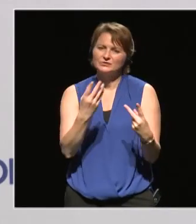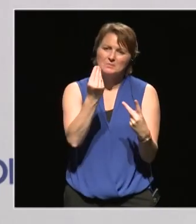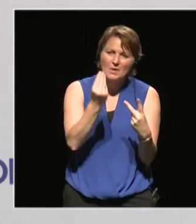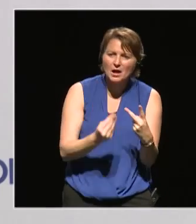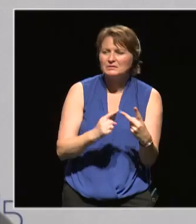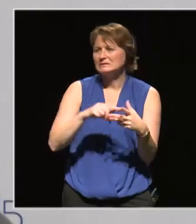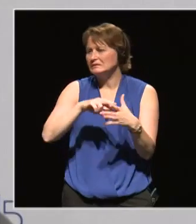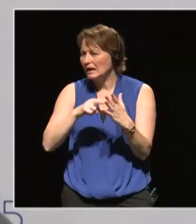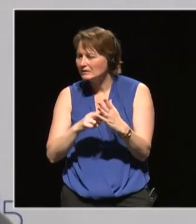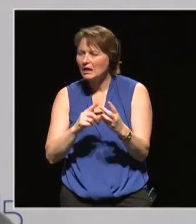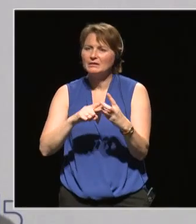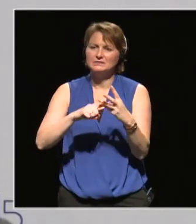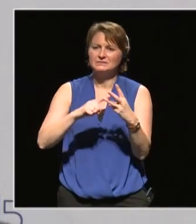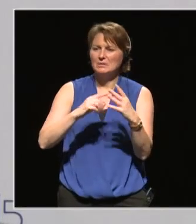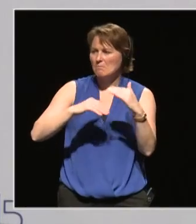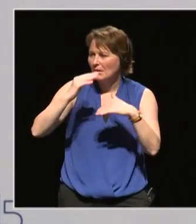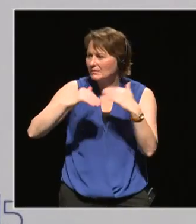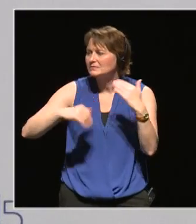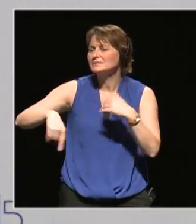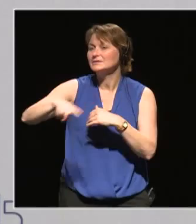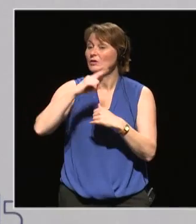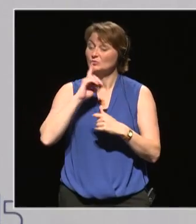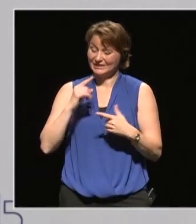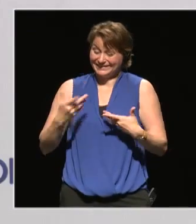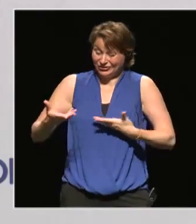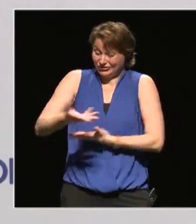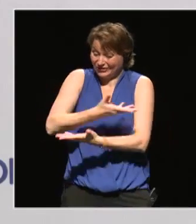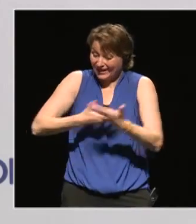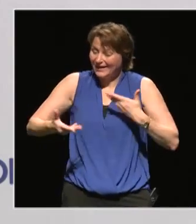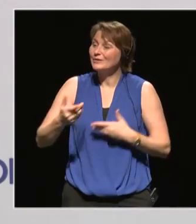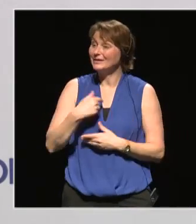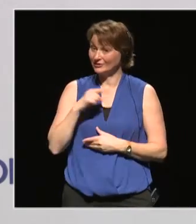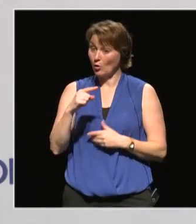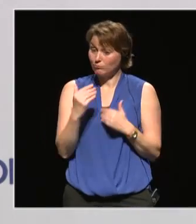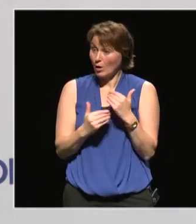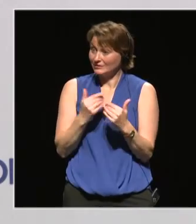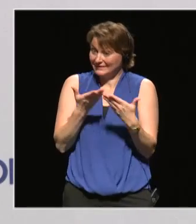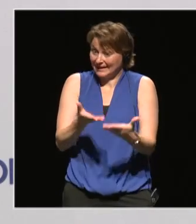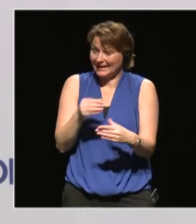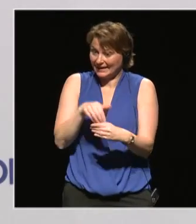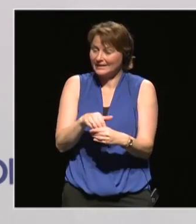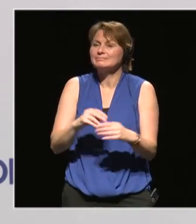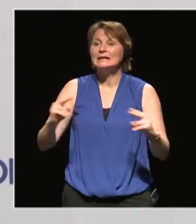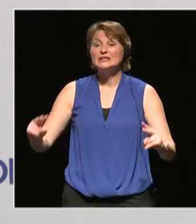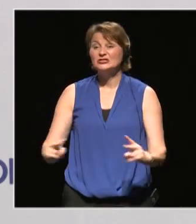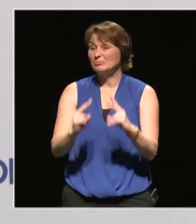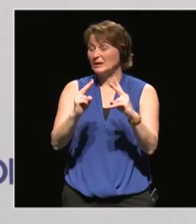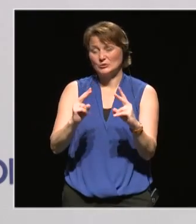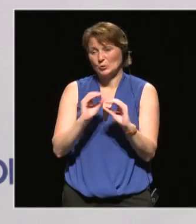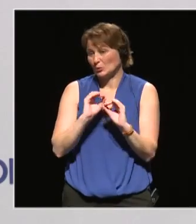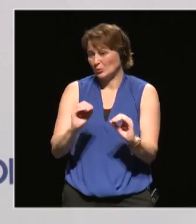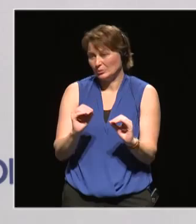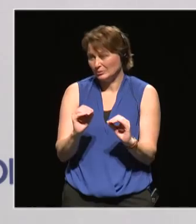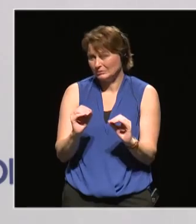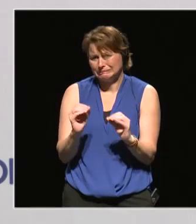the technology, the genuine sharing and partnership that is implied by this process, then Paris will not be a success. So we have a